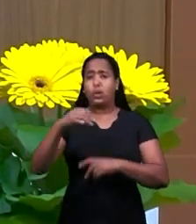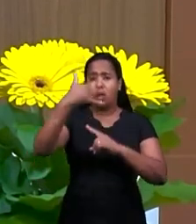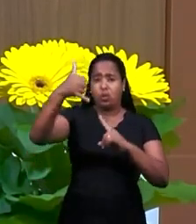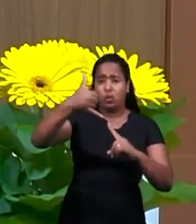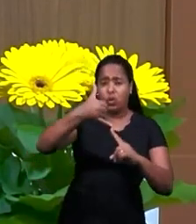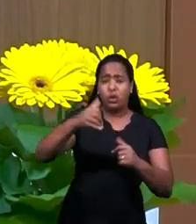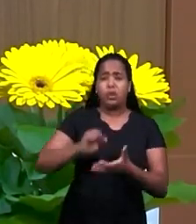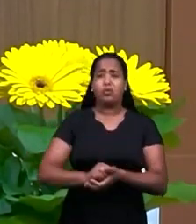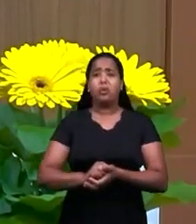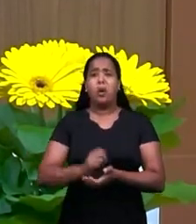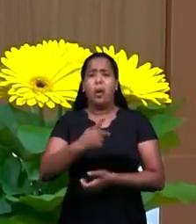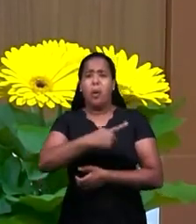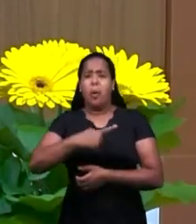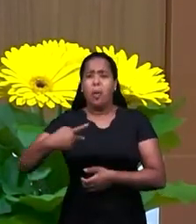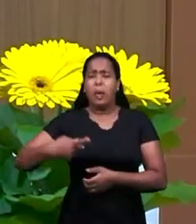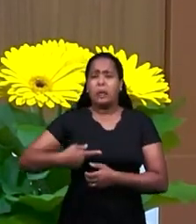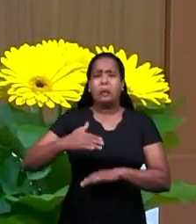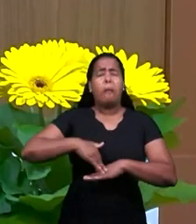pastors a